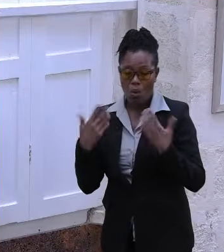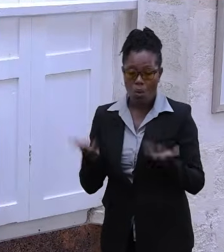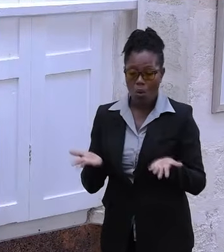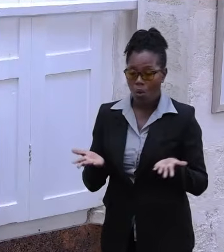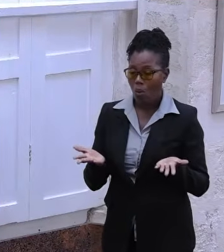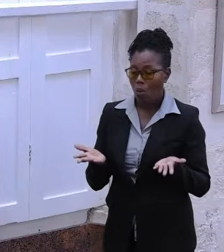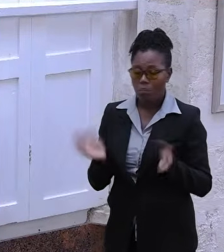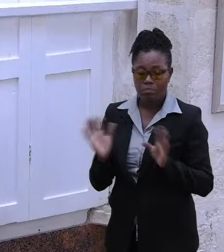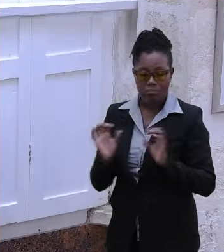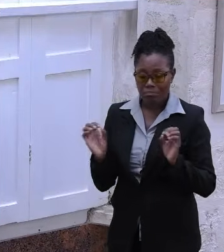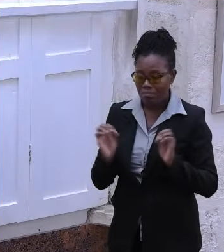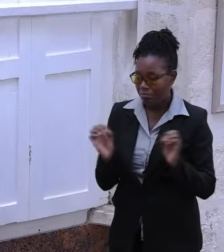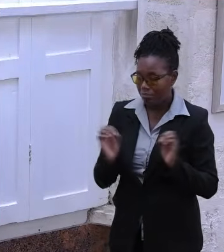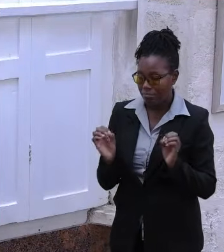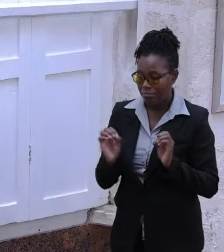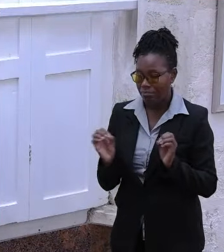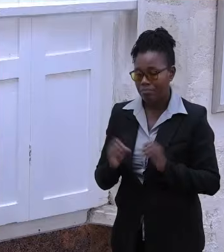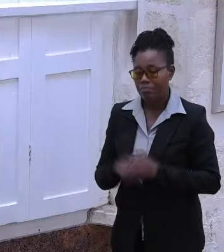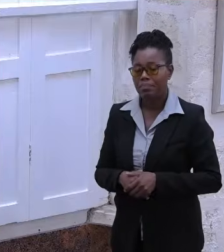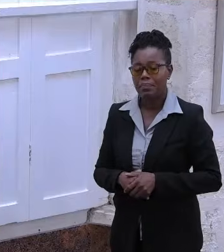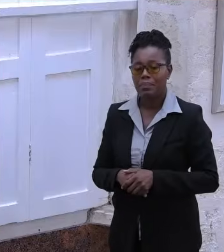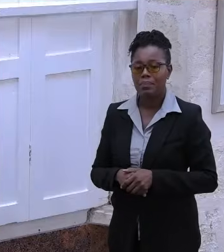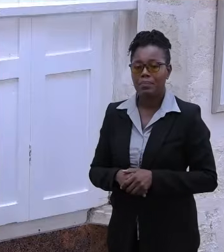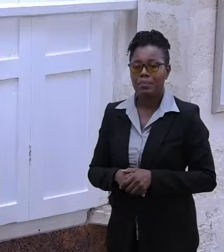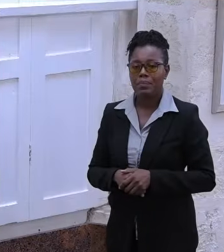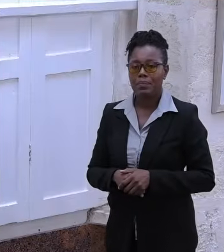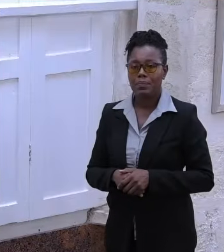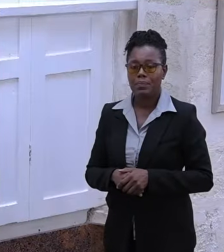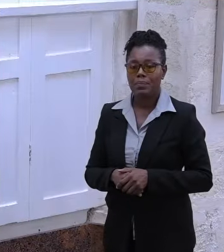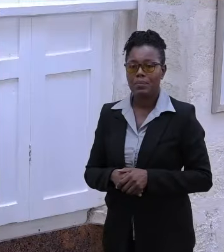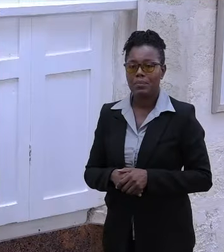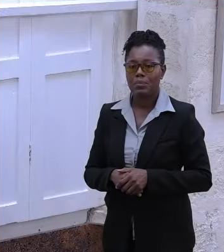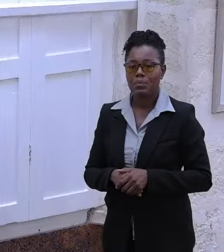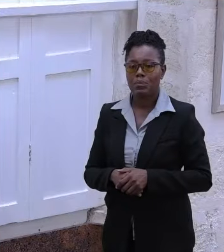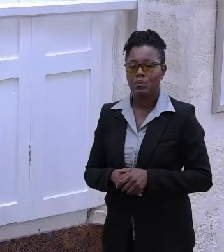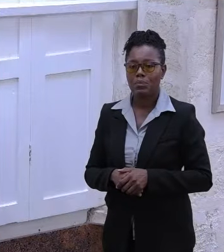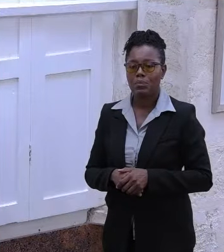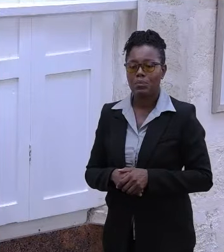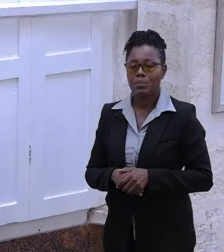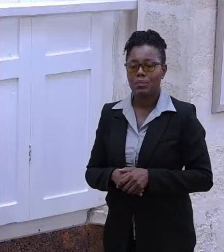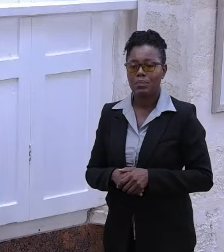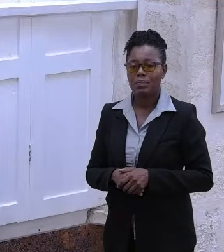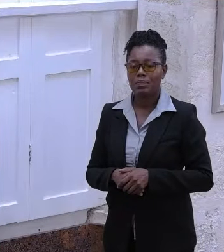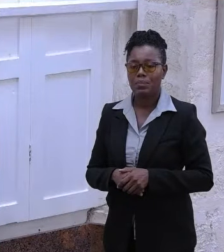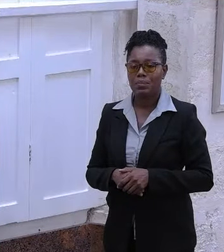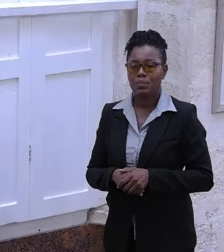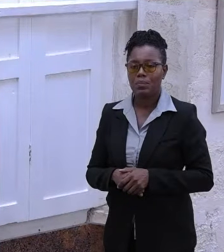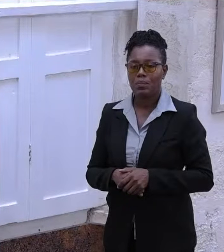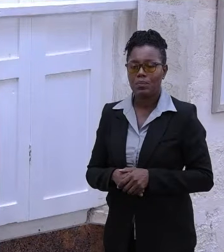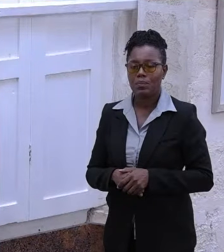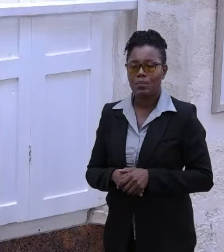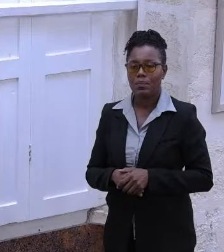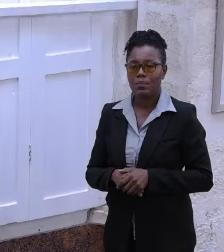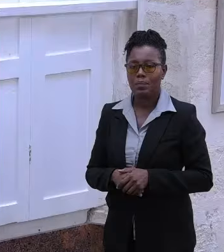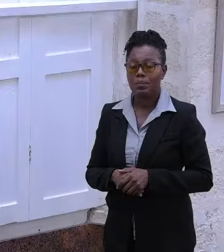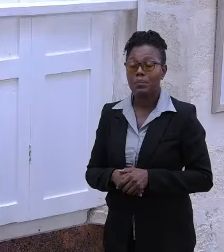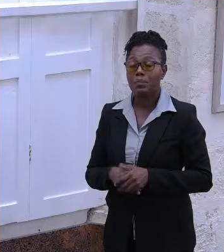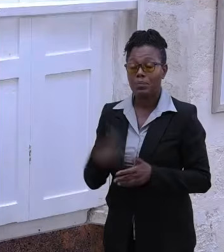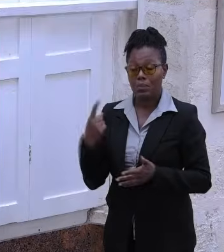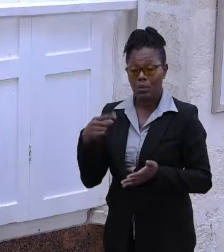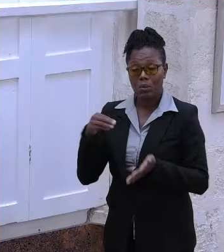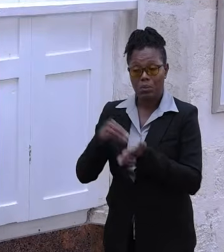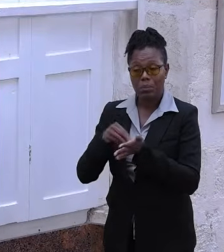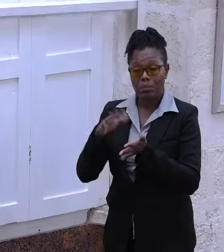even though I wouldn't have anything personal against anybody on the committee for that, for any reason whatsoever. But just for the record, so